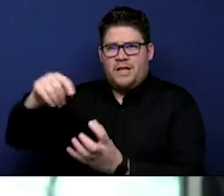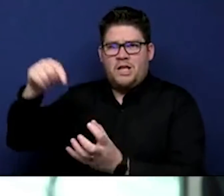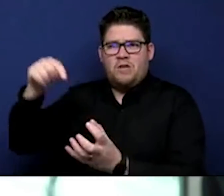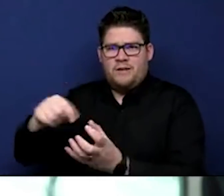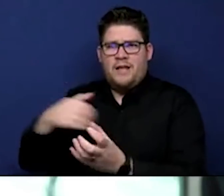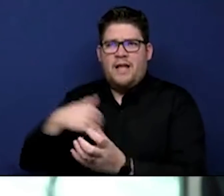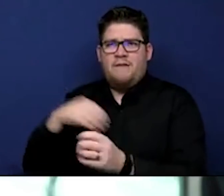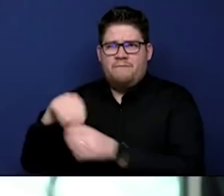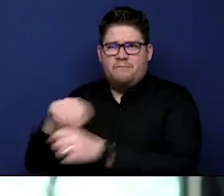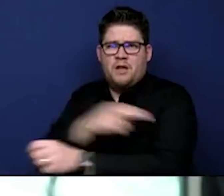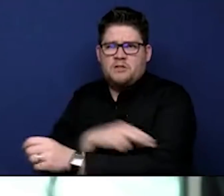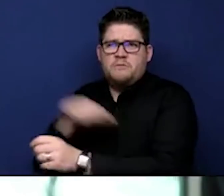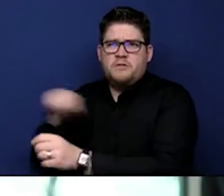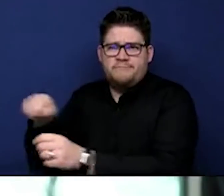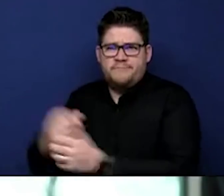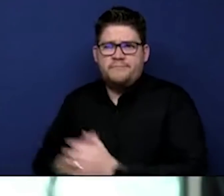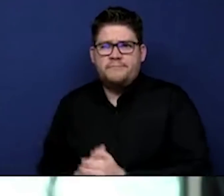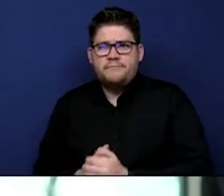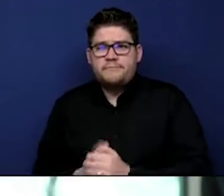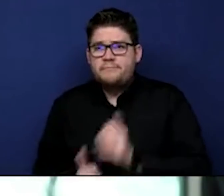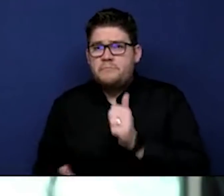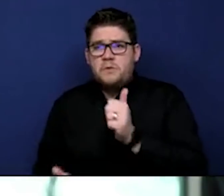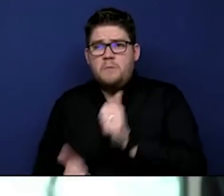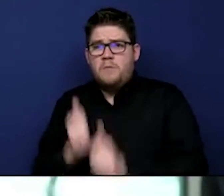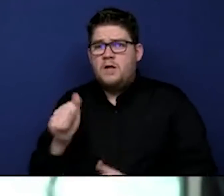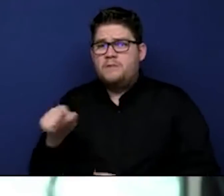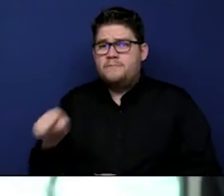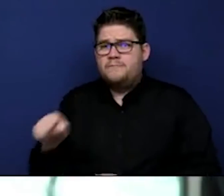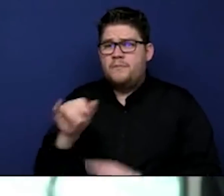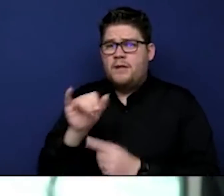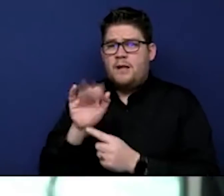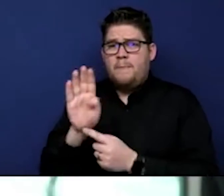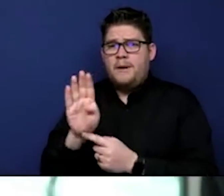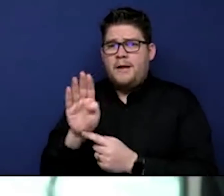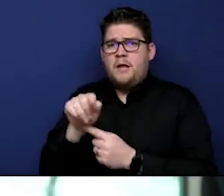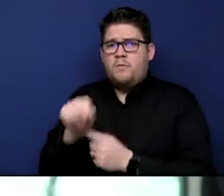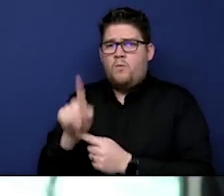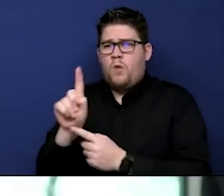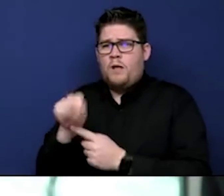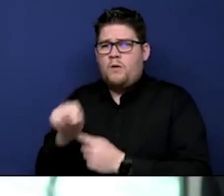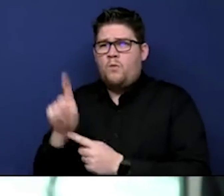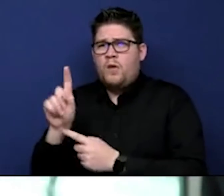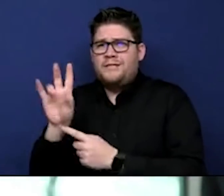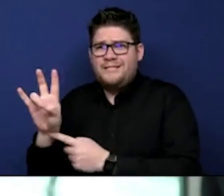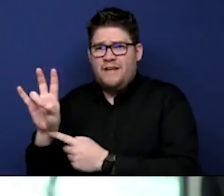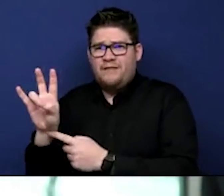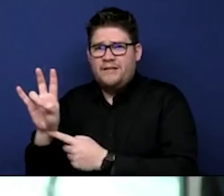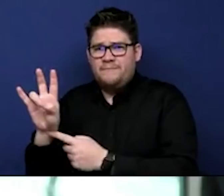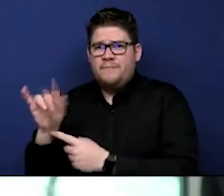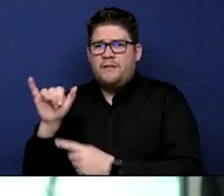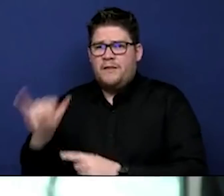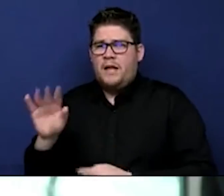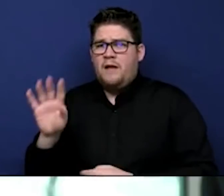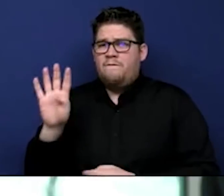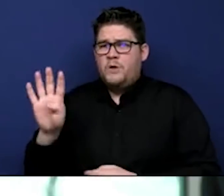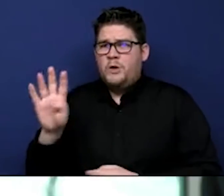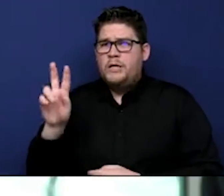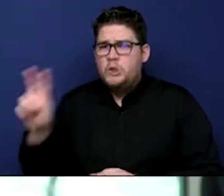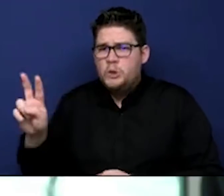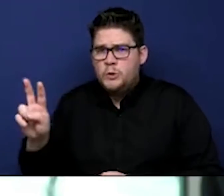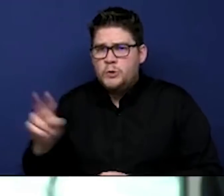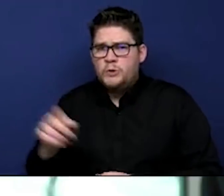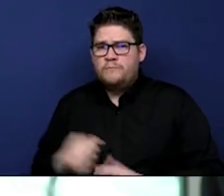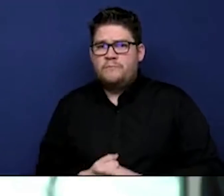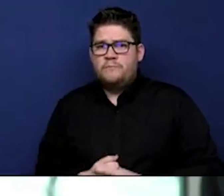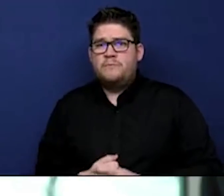primarily the B117, which is 42 of the 63 people in hospital right now, and that's